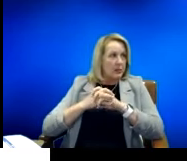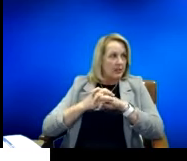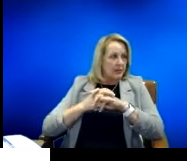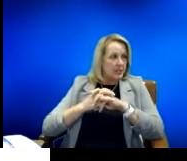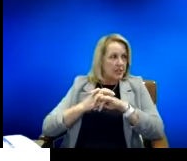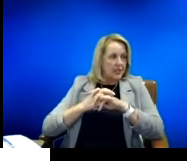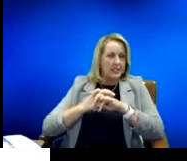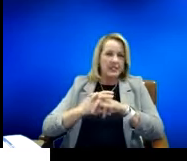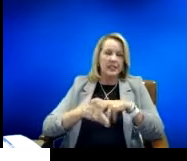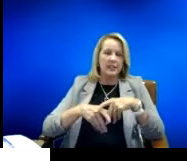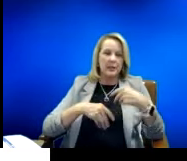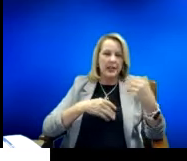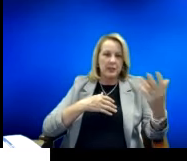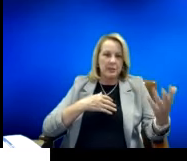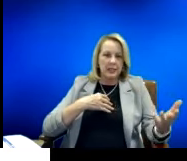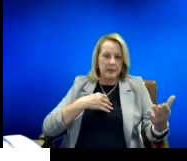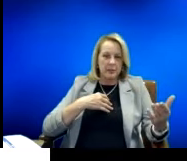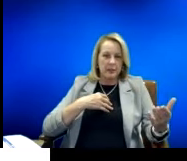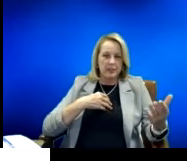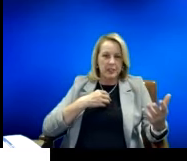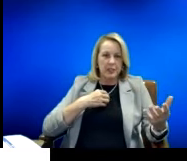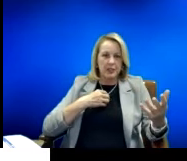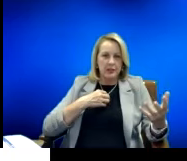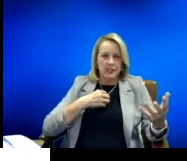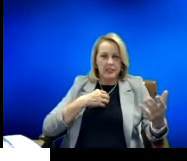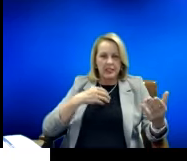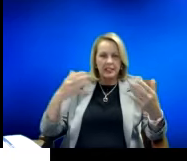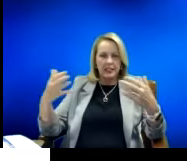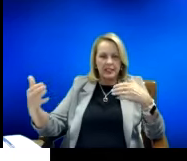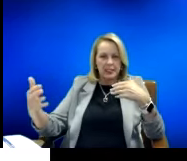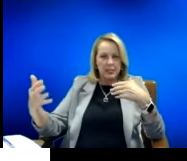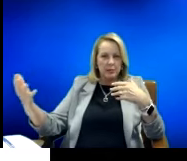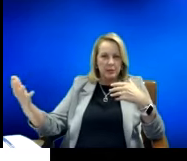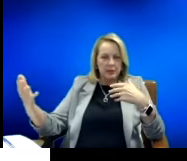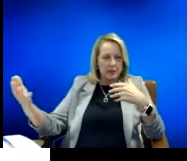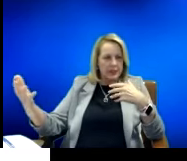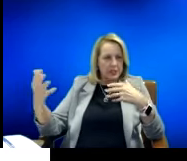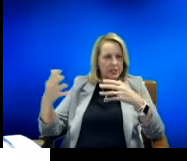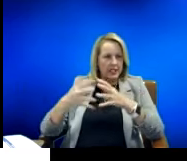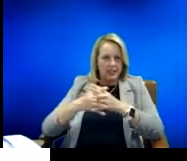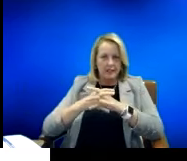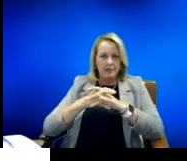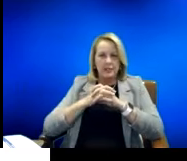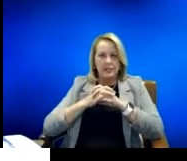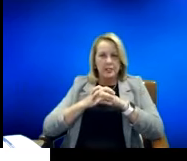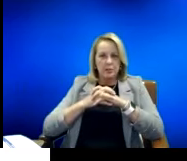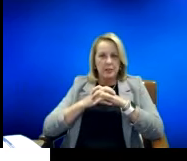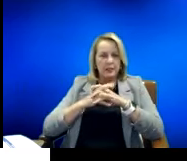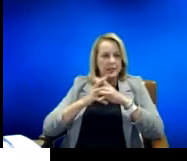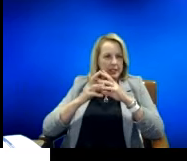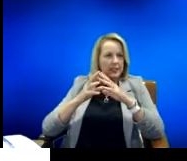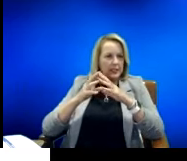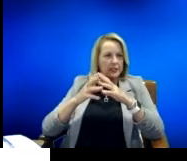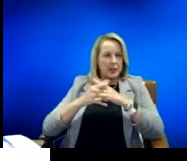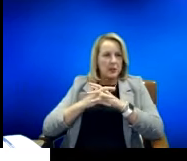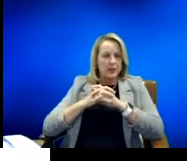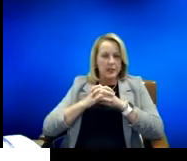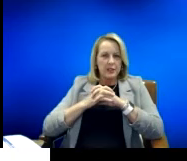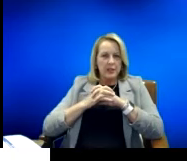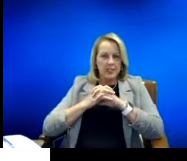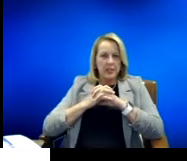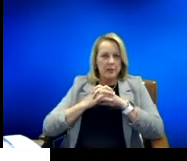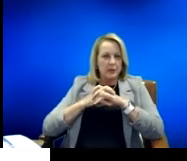unique beneficiary, so there would have to be a beneficiary for the son and then a separate one for his child with a disability if